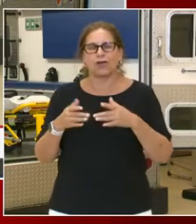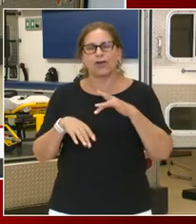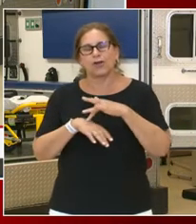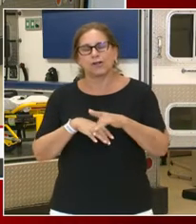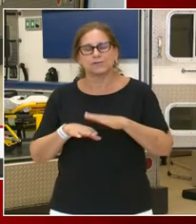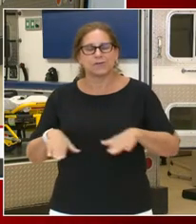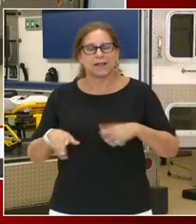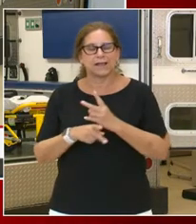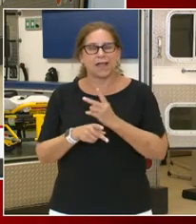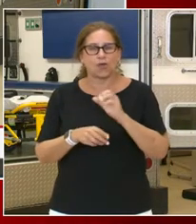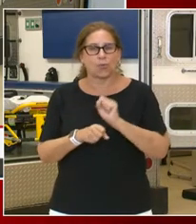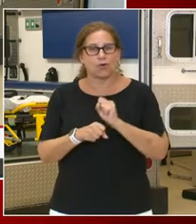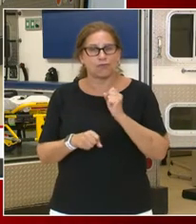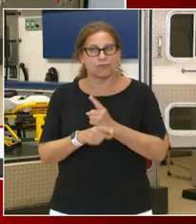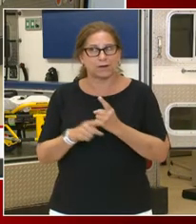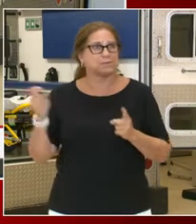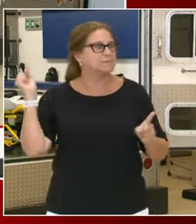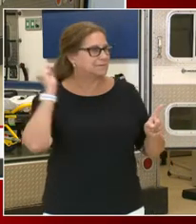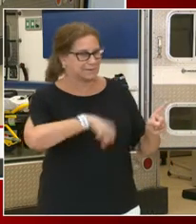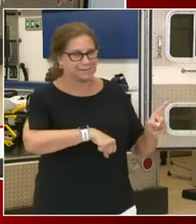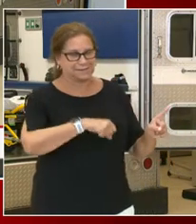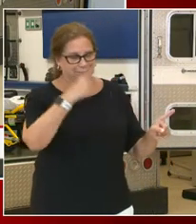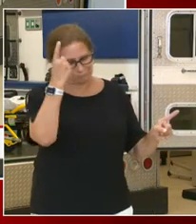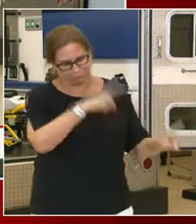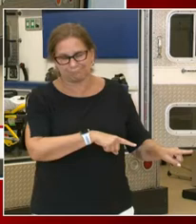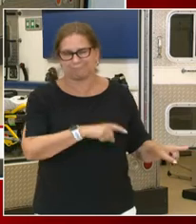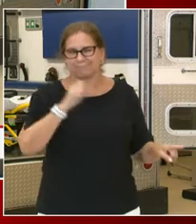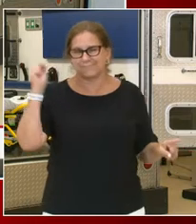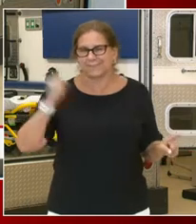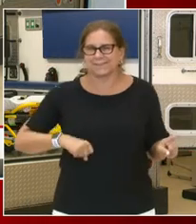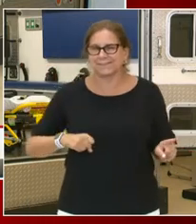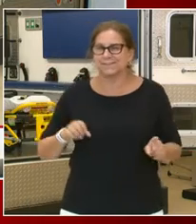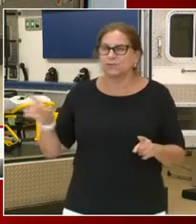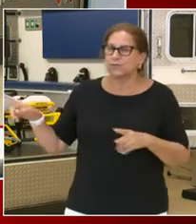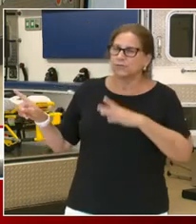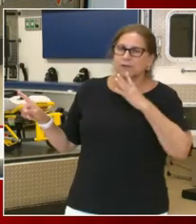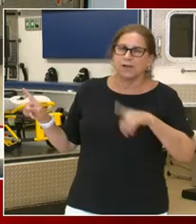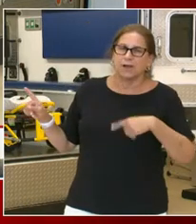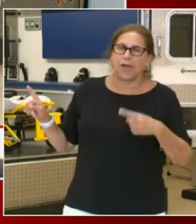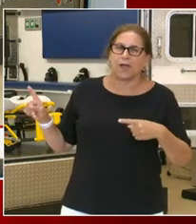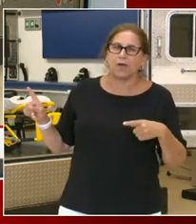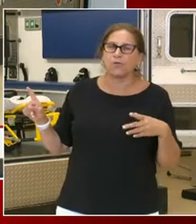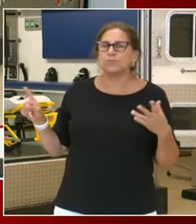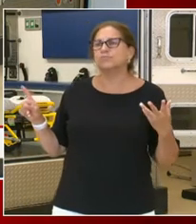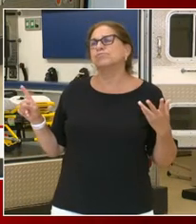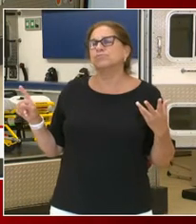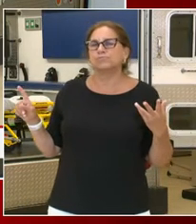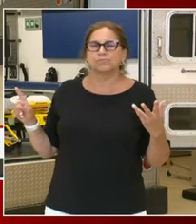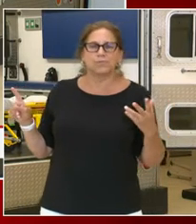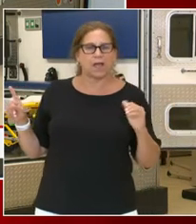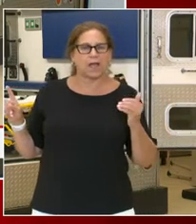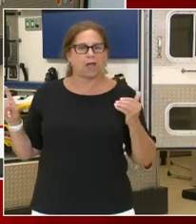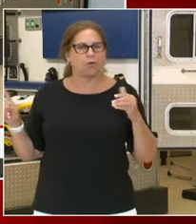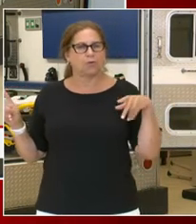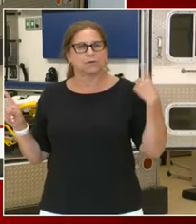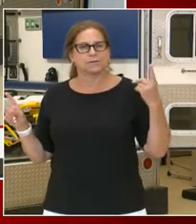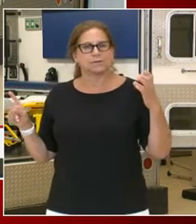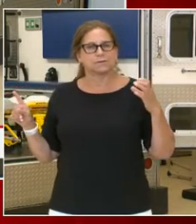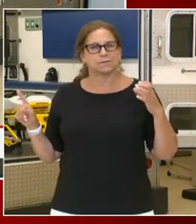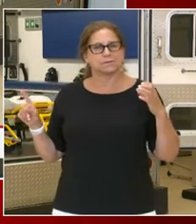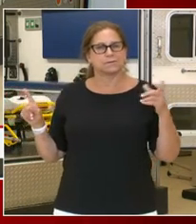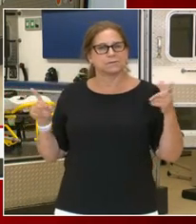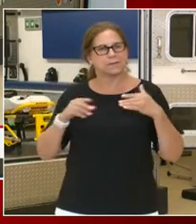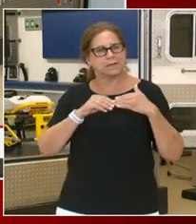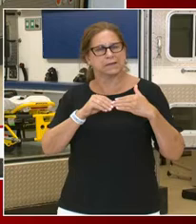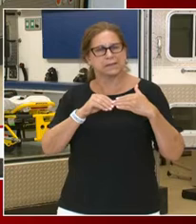and early childhood education space for years. And so can you talk a little bit about how DC has been, how we've been a leader in that,